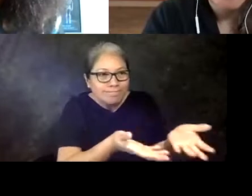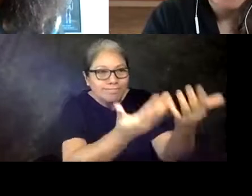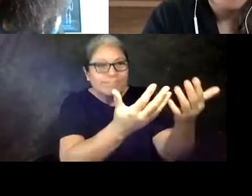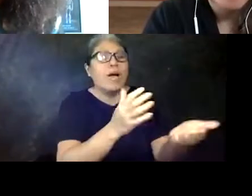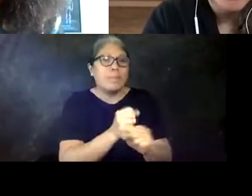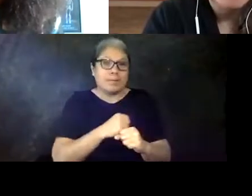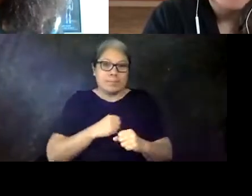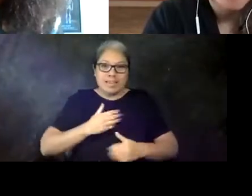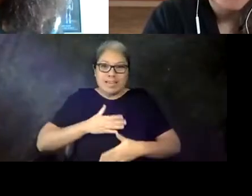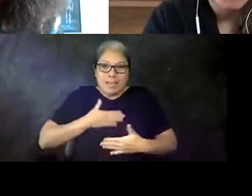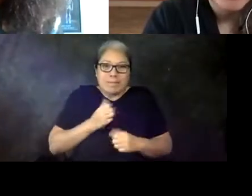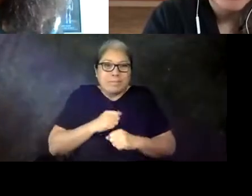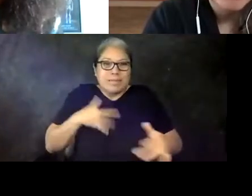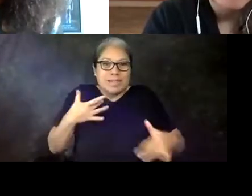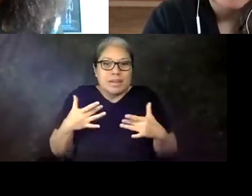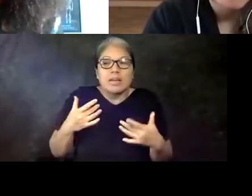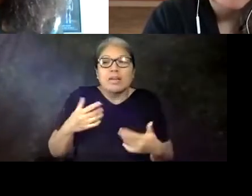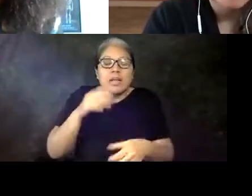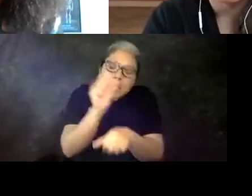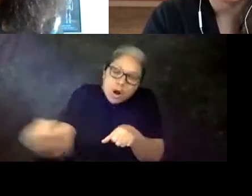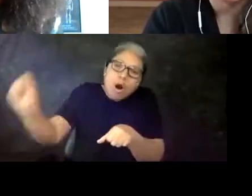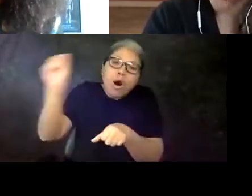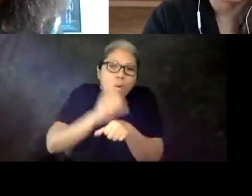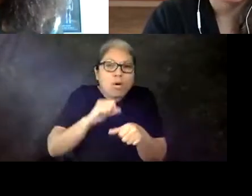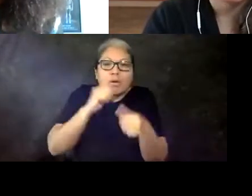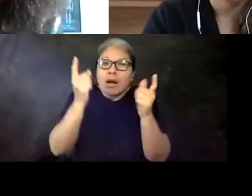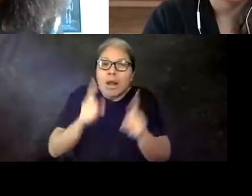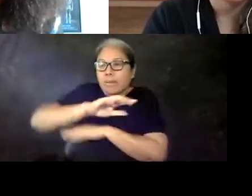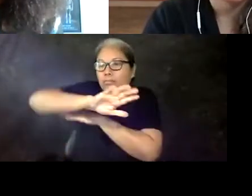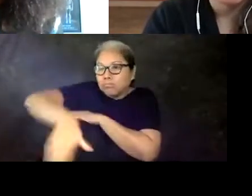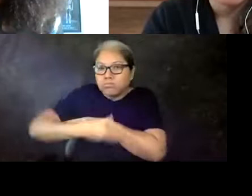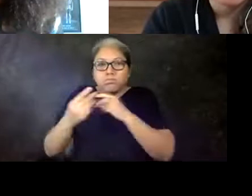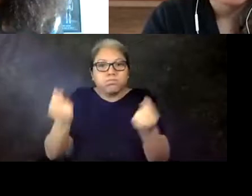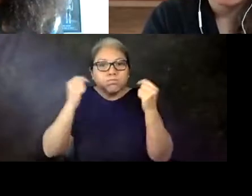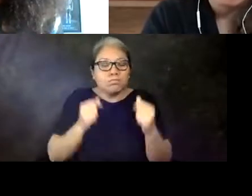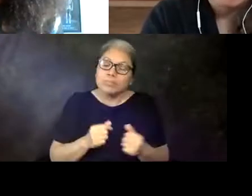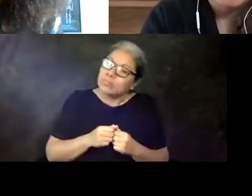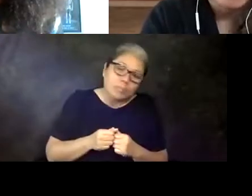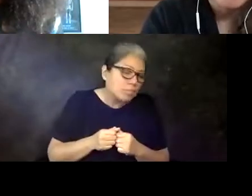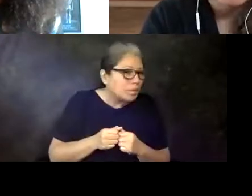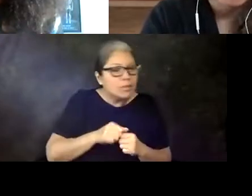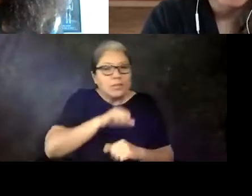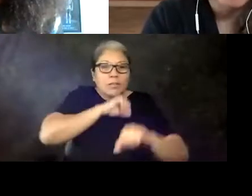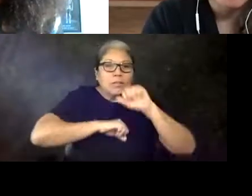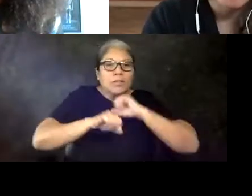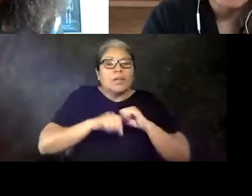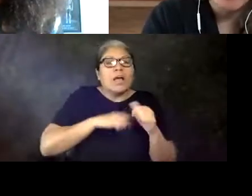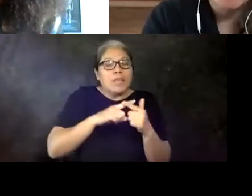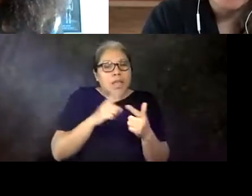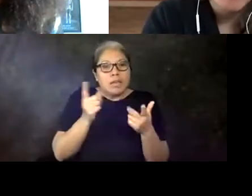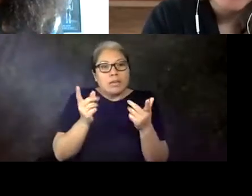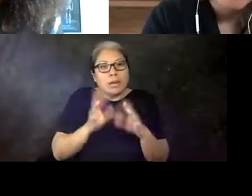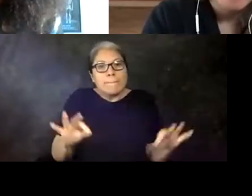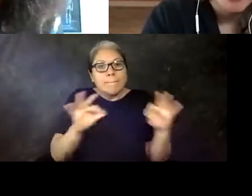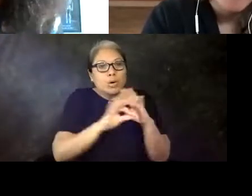It's hard work, right? It doesn't happen overnight, and it's always starts and stops. And we still lose really important campaigns even when we do all the things right.